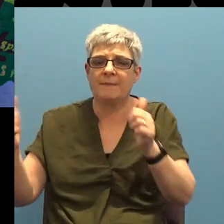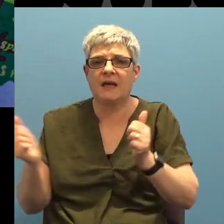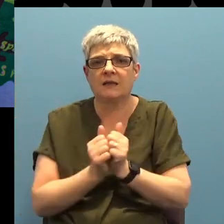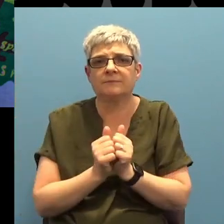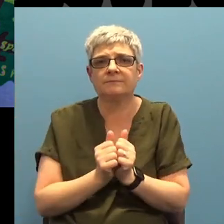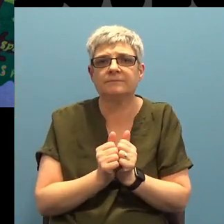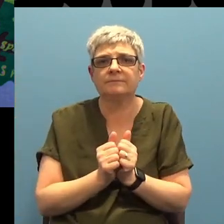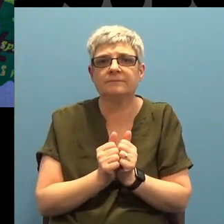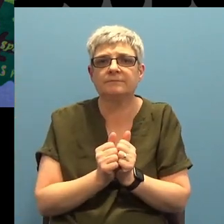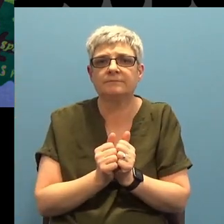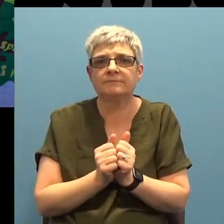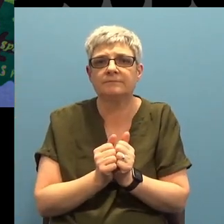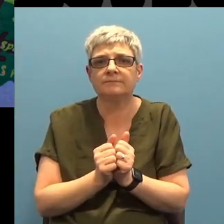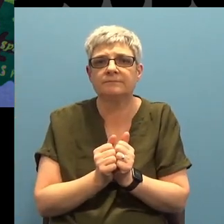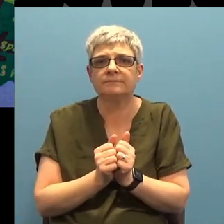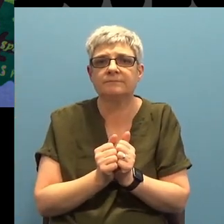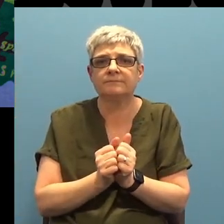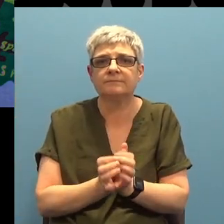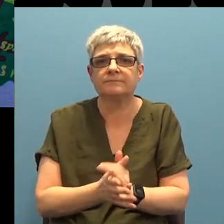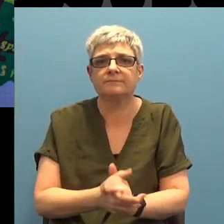Amen.